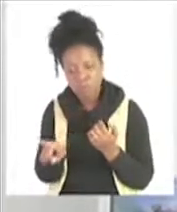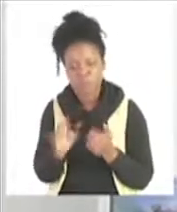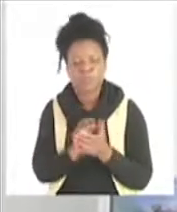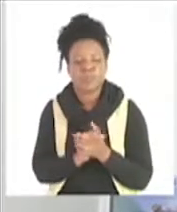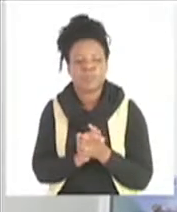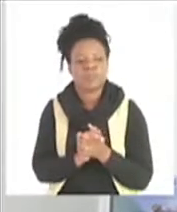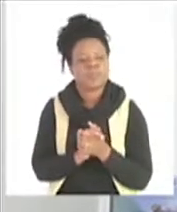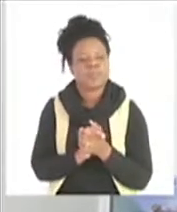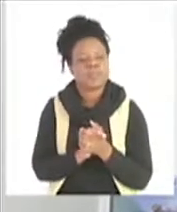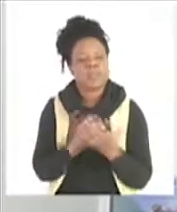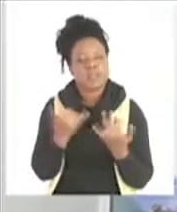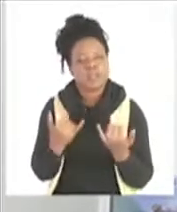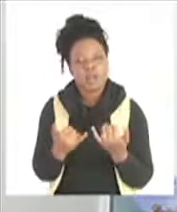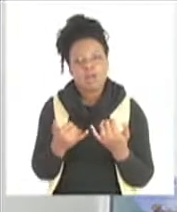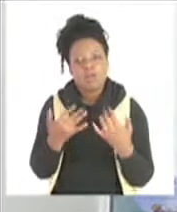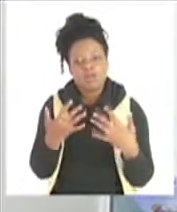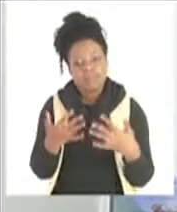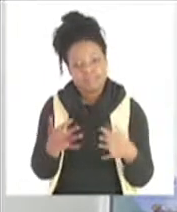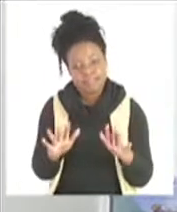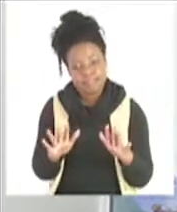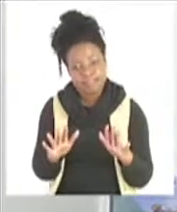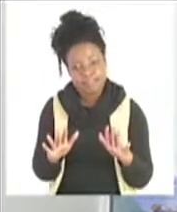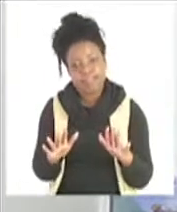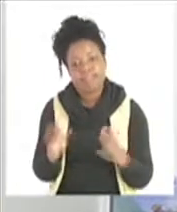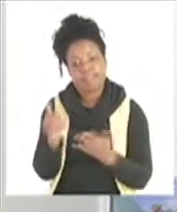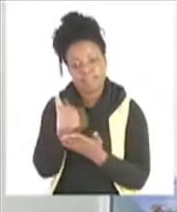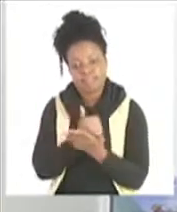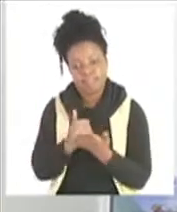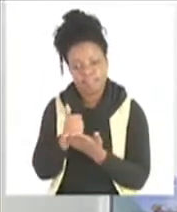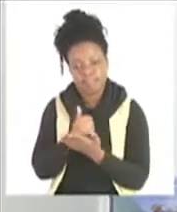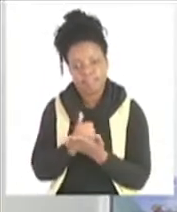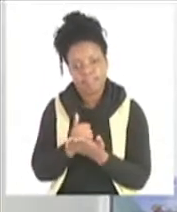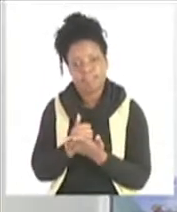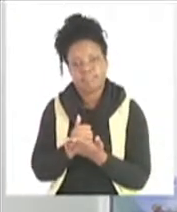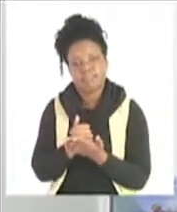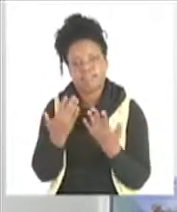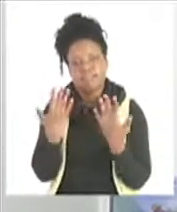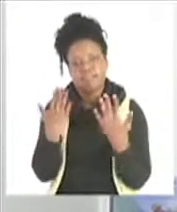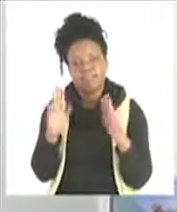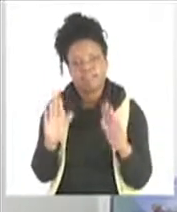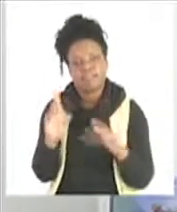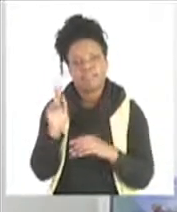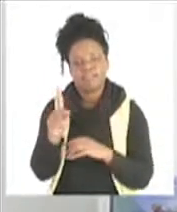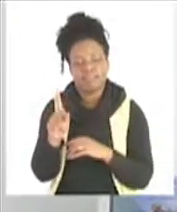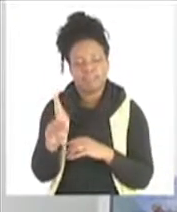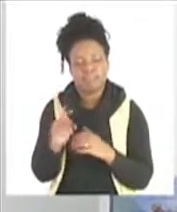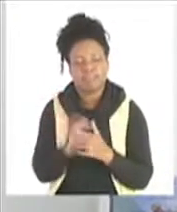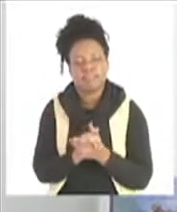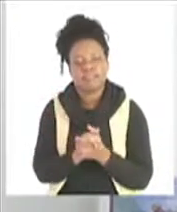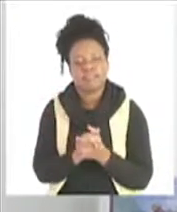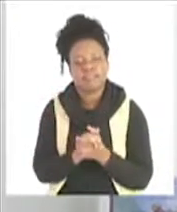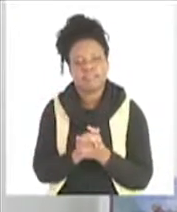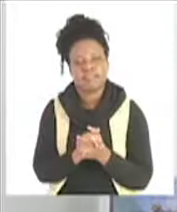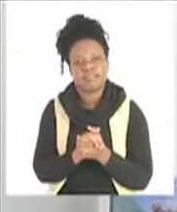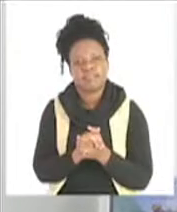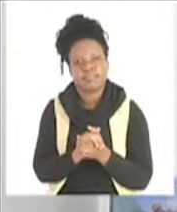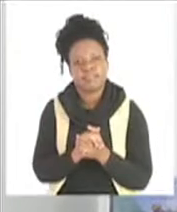we say goodbye, we first need to sanitize again. So now let's stand up.